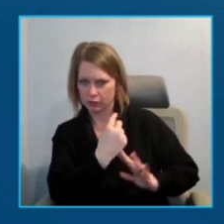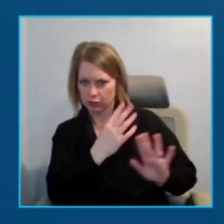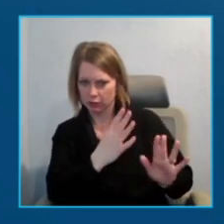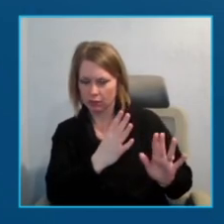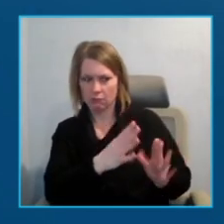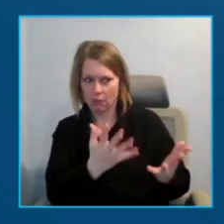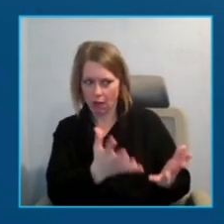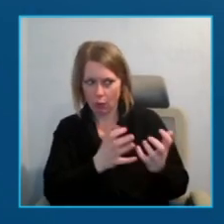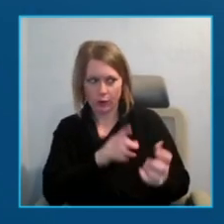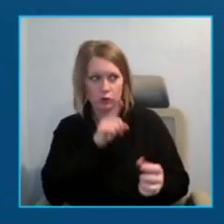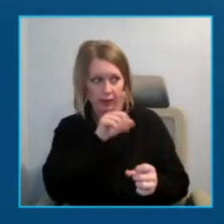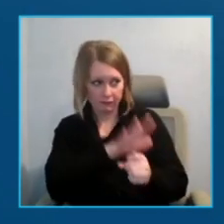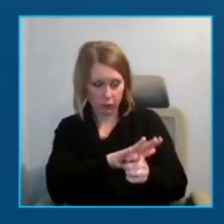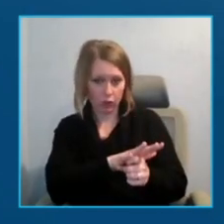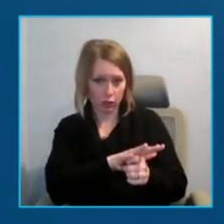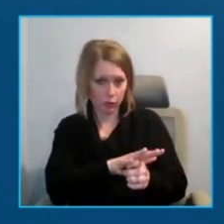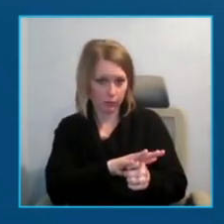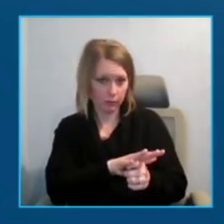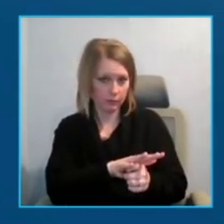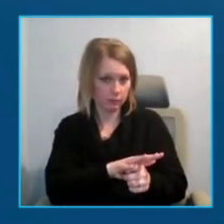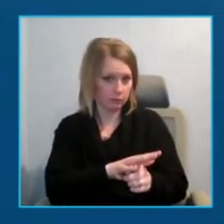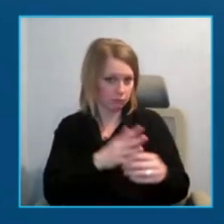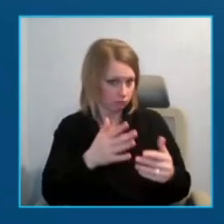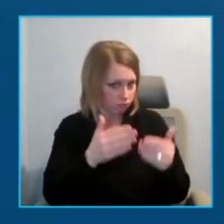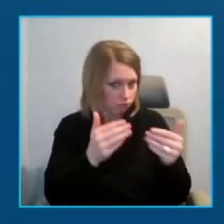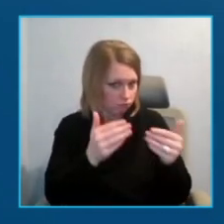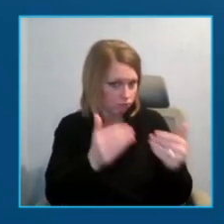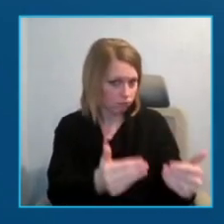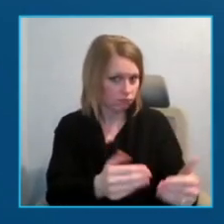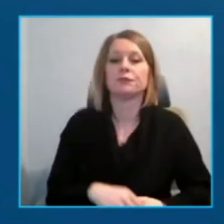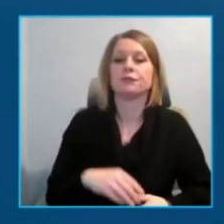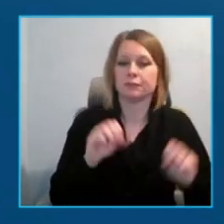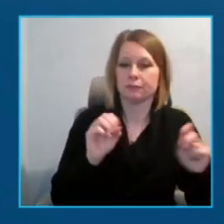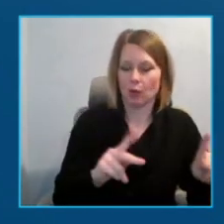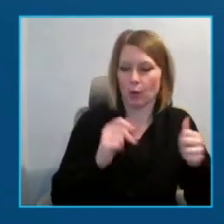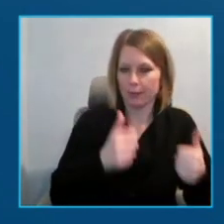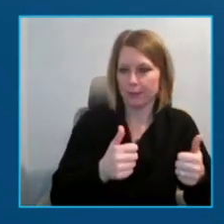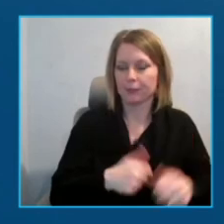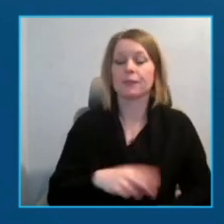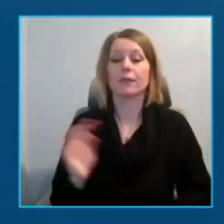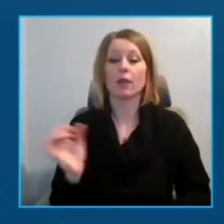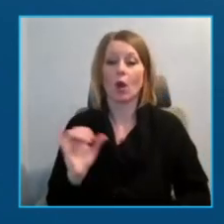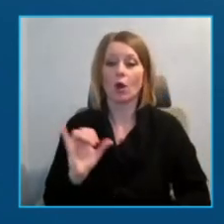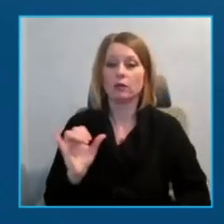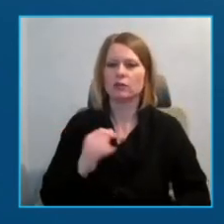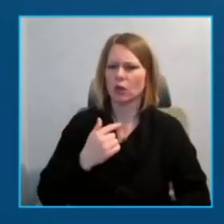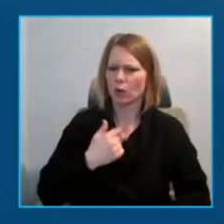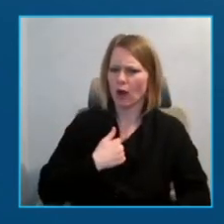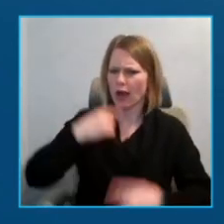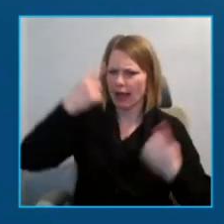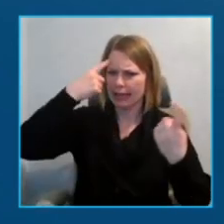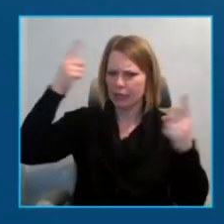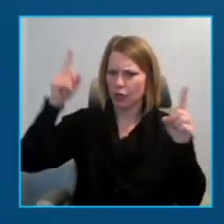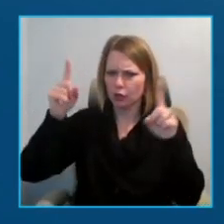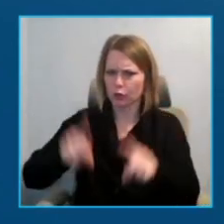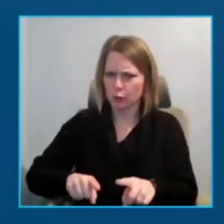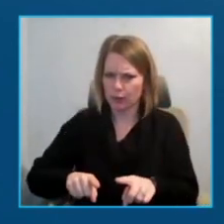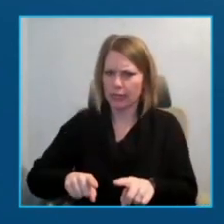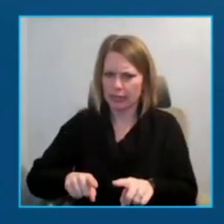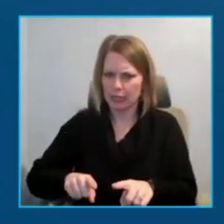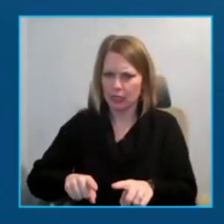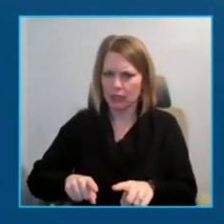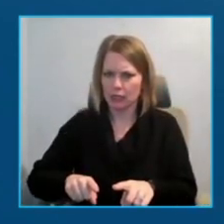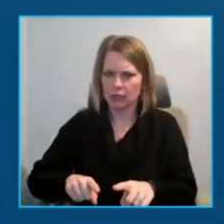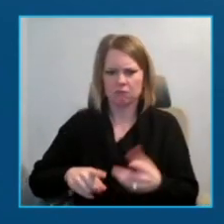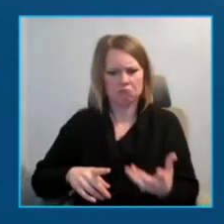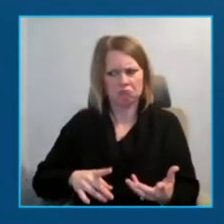confirm that that's where we were going. Okay, and then I too agree that I think that we have hit these